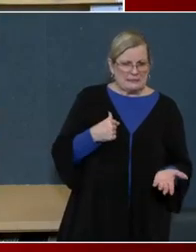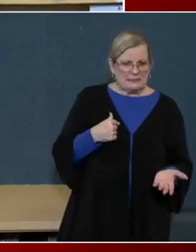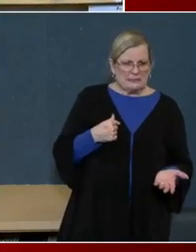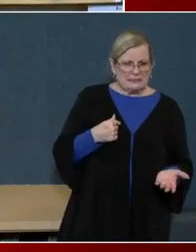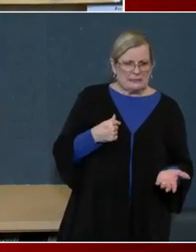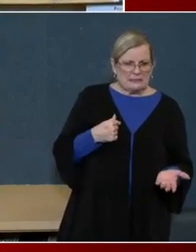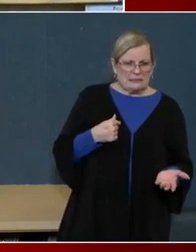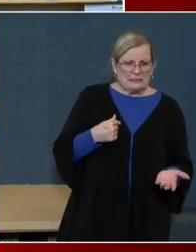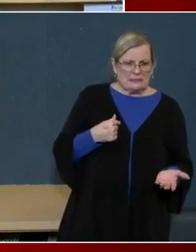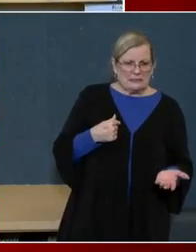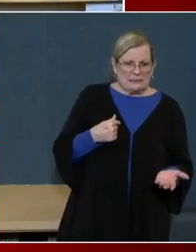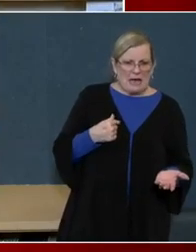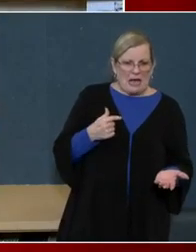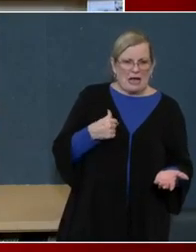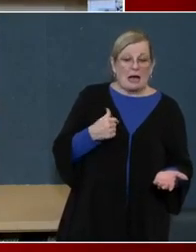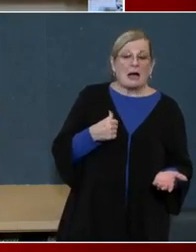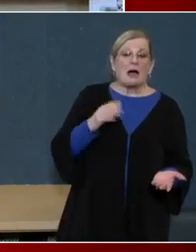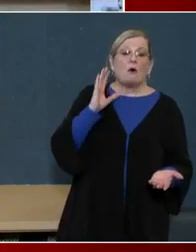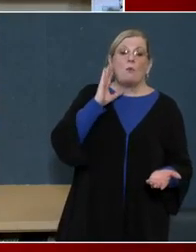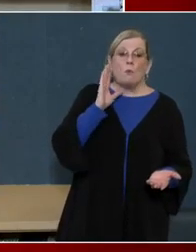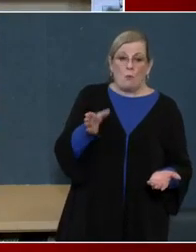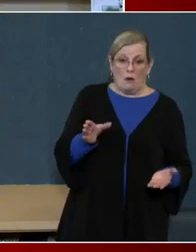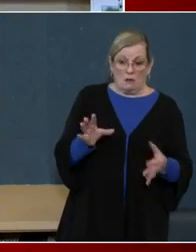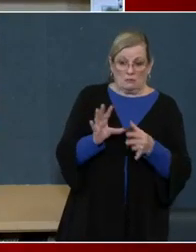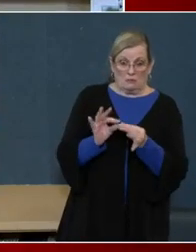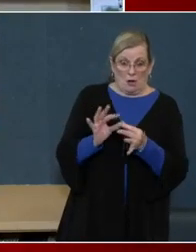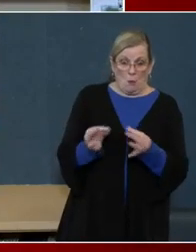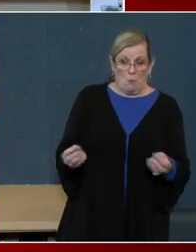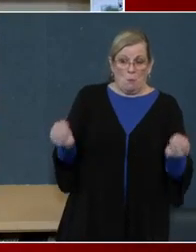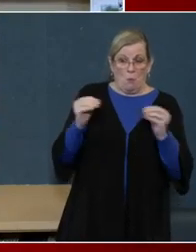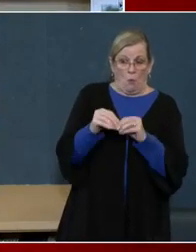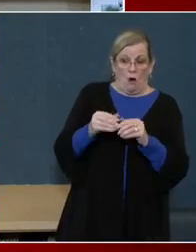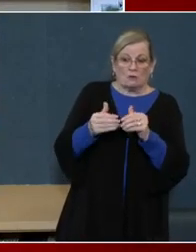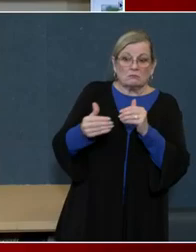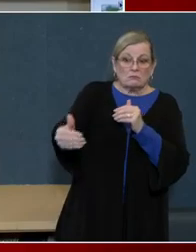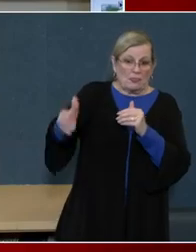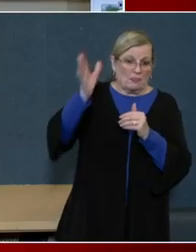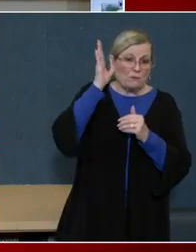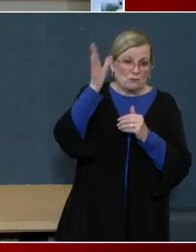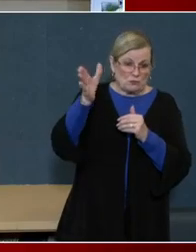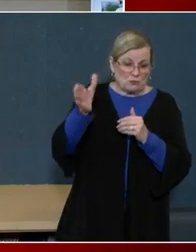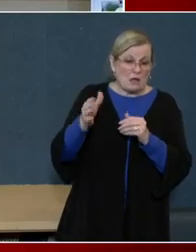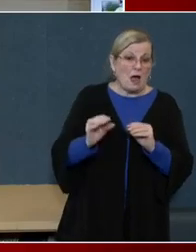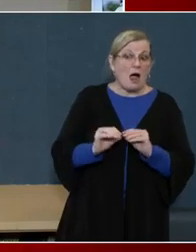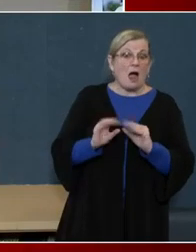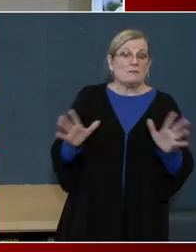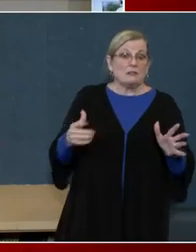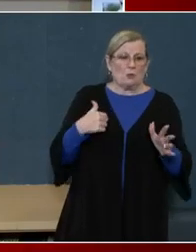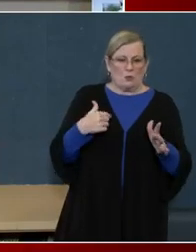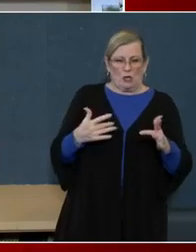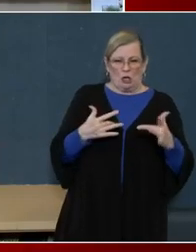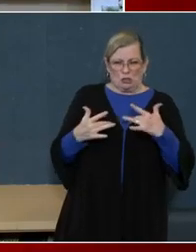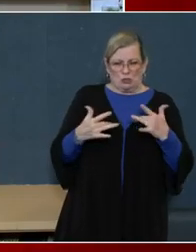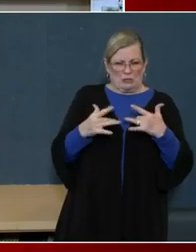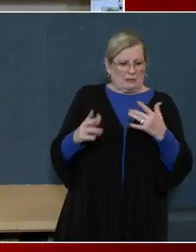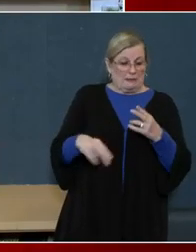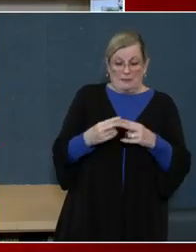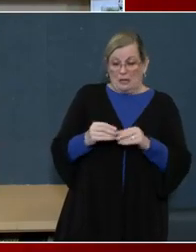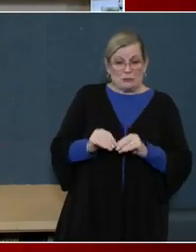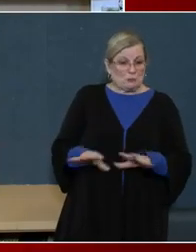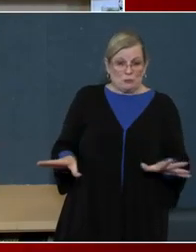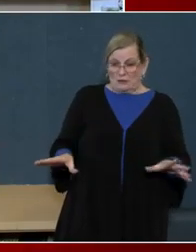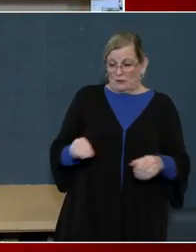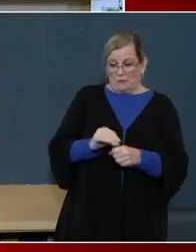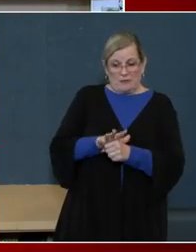to say about this, and obviously we're concerned about the spread of COVID-19, period. We're